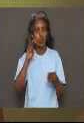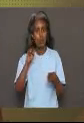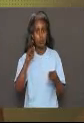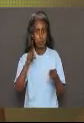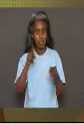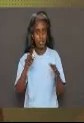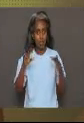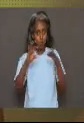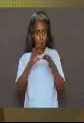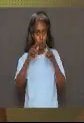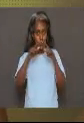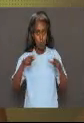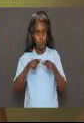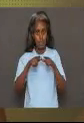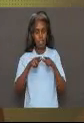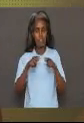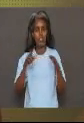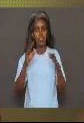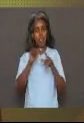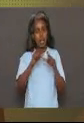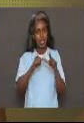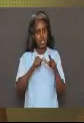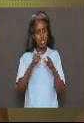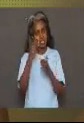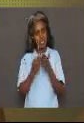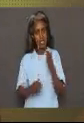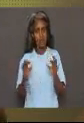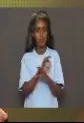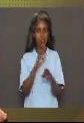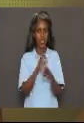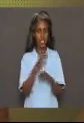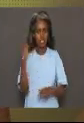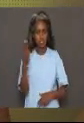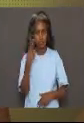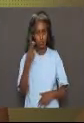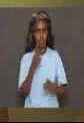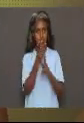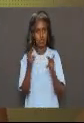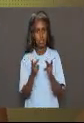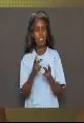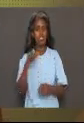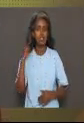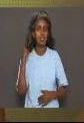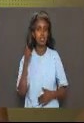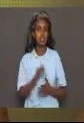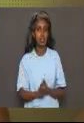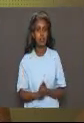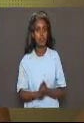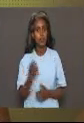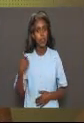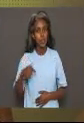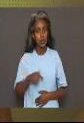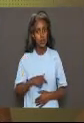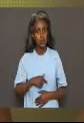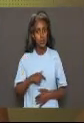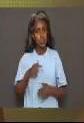angles and how some functions can be used in the place of others. We will